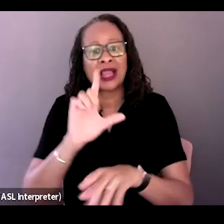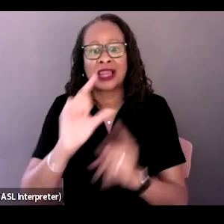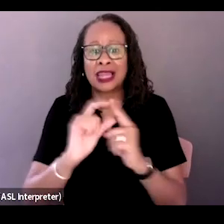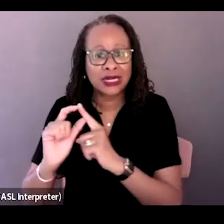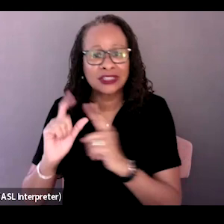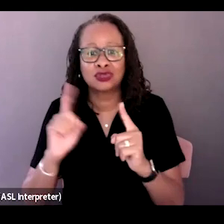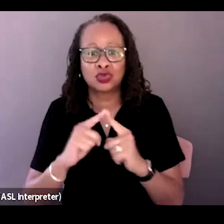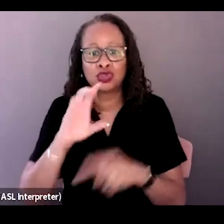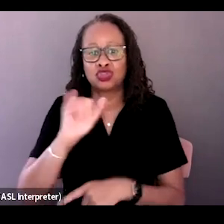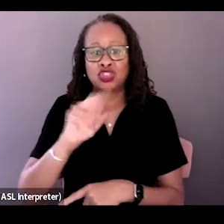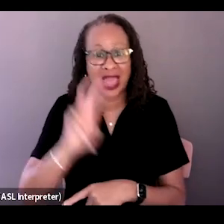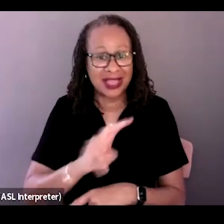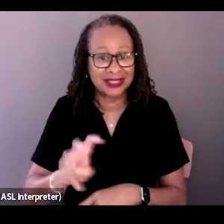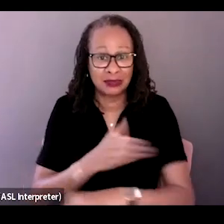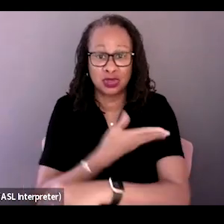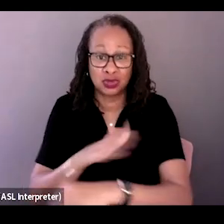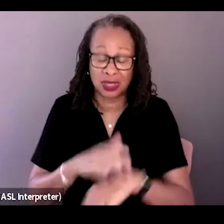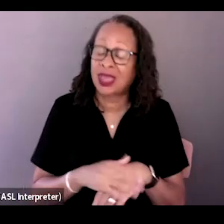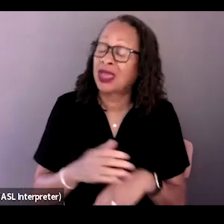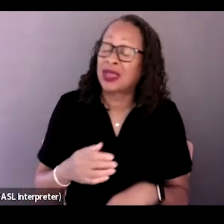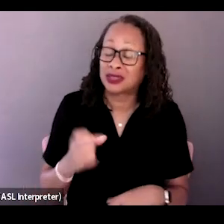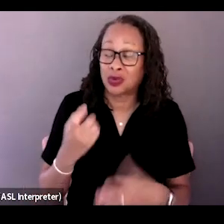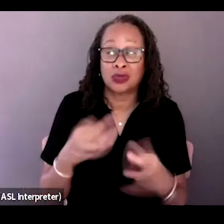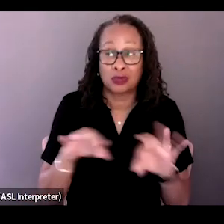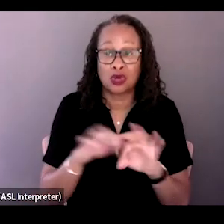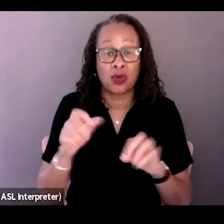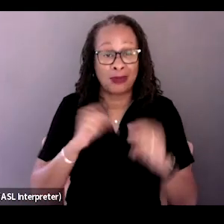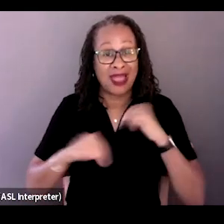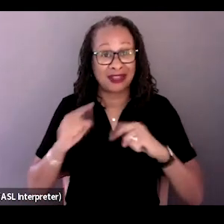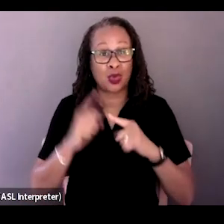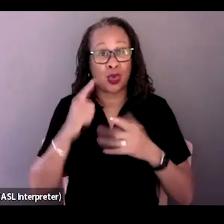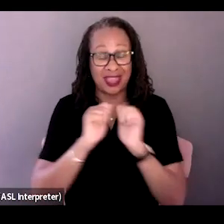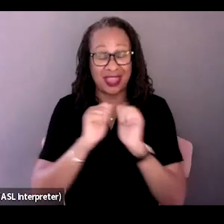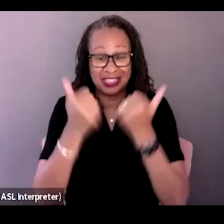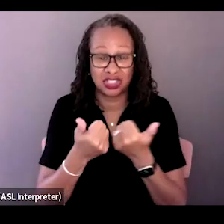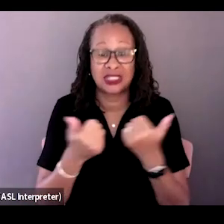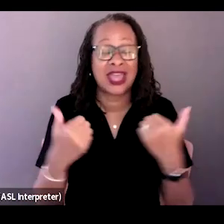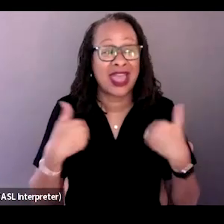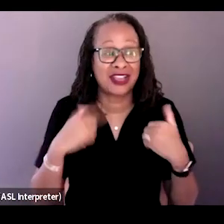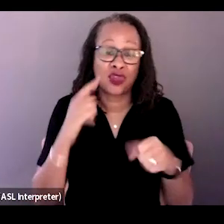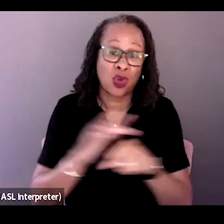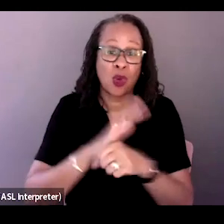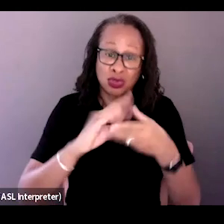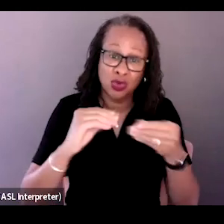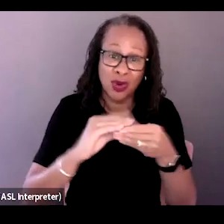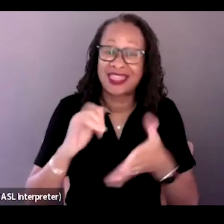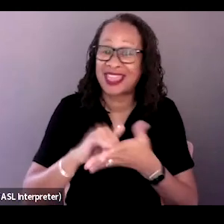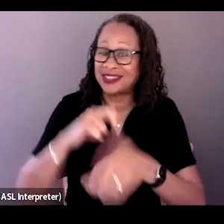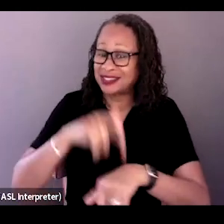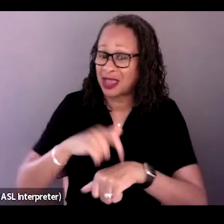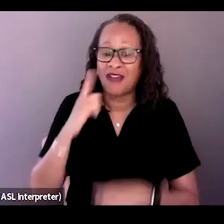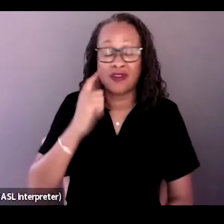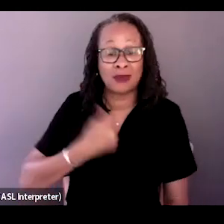there's something going back and forth to what that agency holds in petto for that whole story at that time. And for me, I